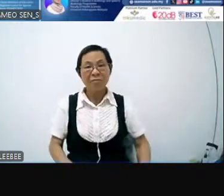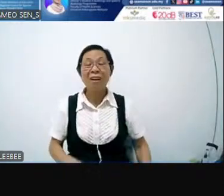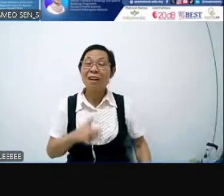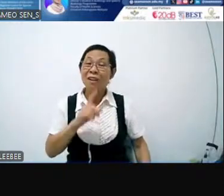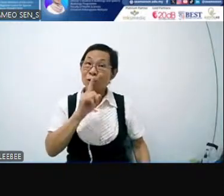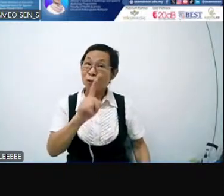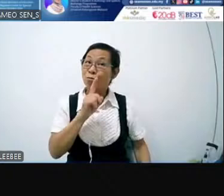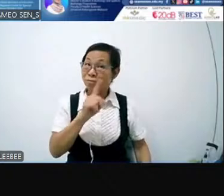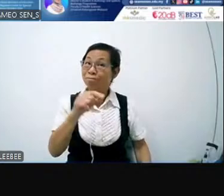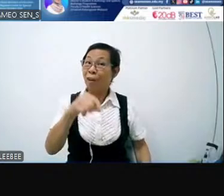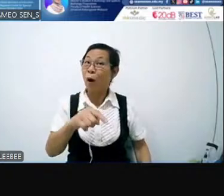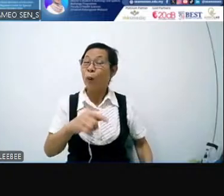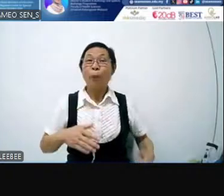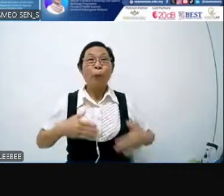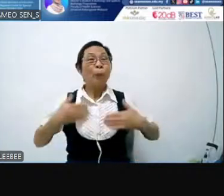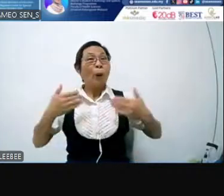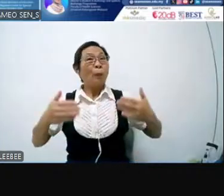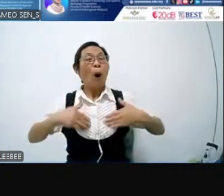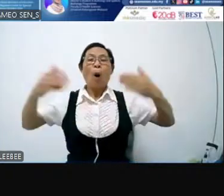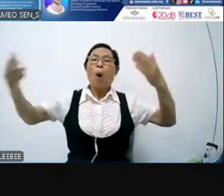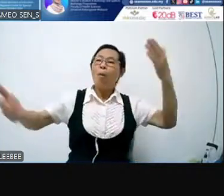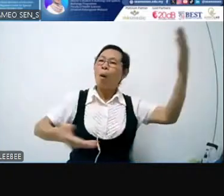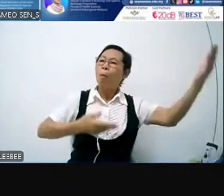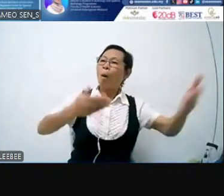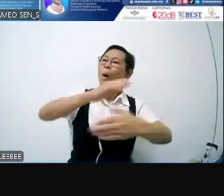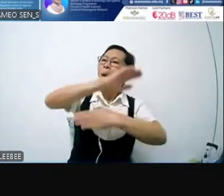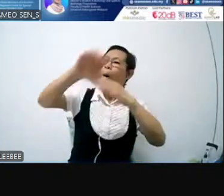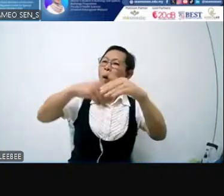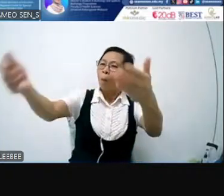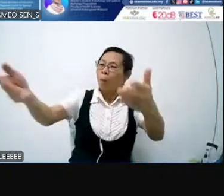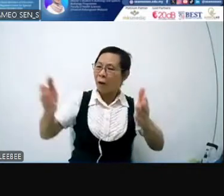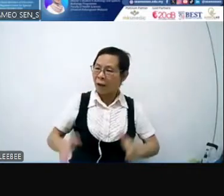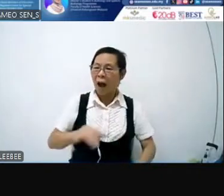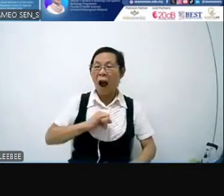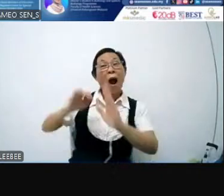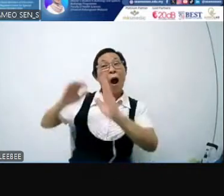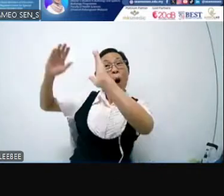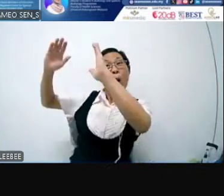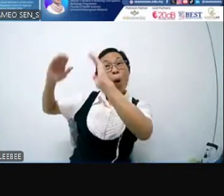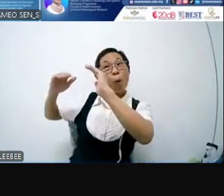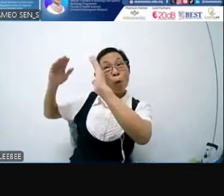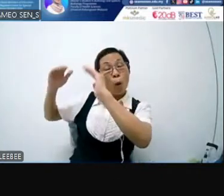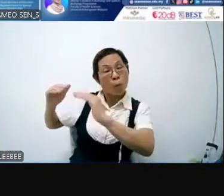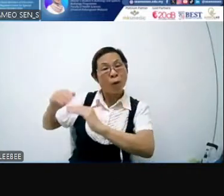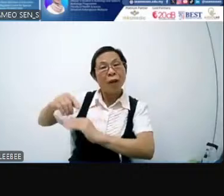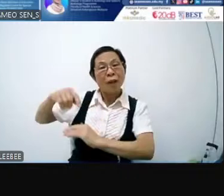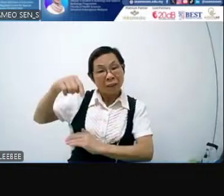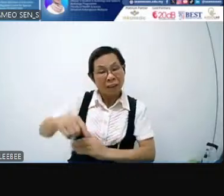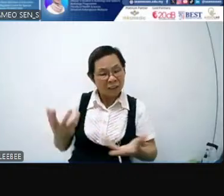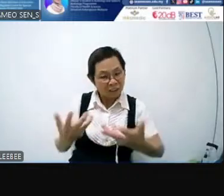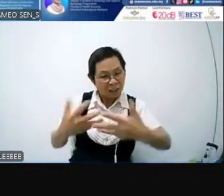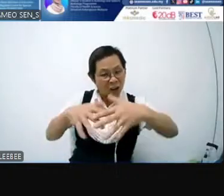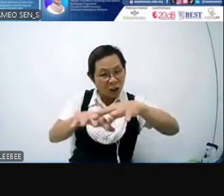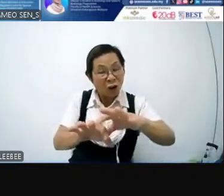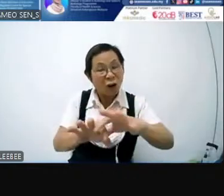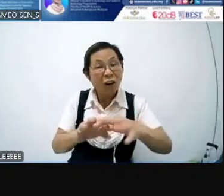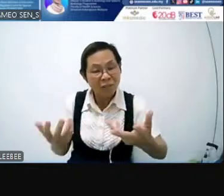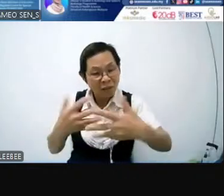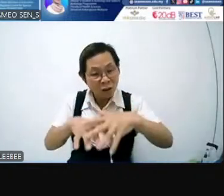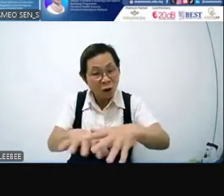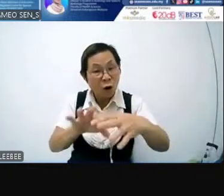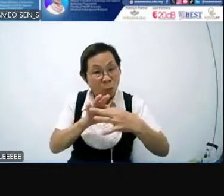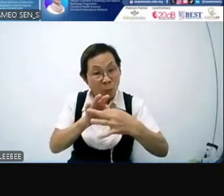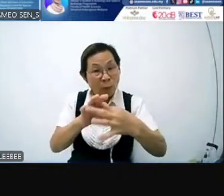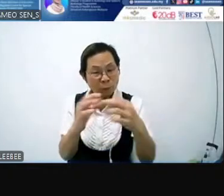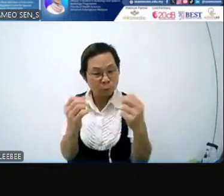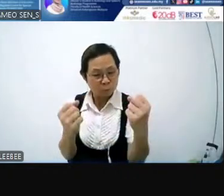great pleasure to welcome all guests. My hope is that this collaboration will strengthen and deepen